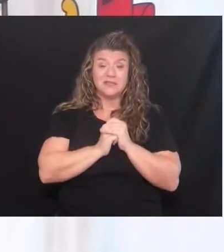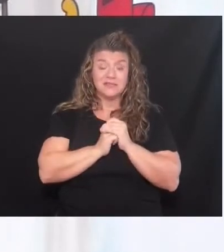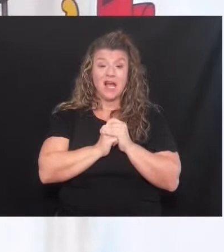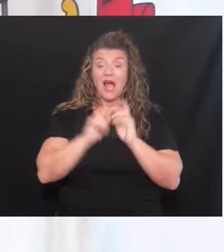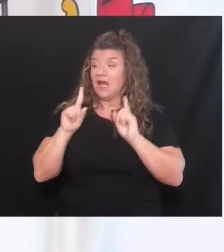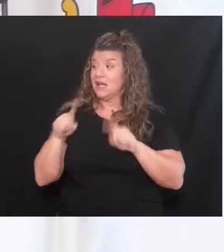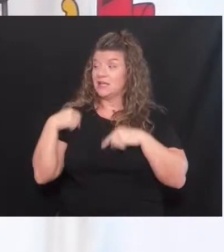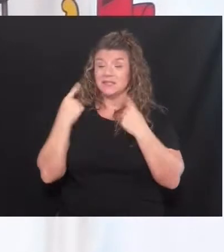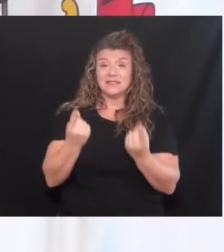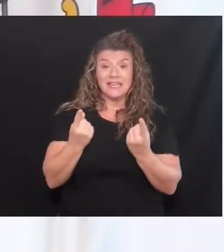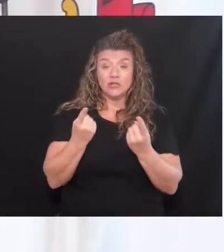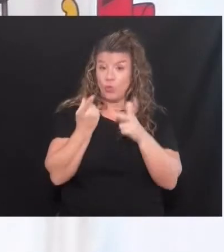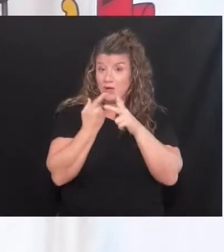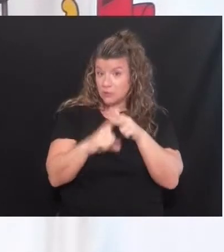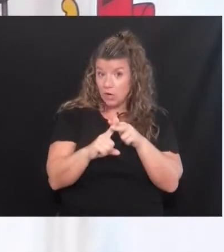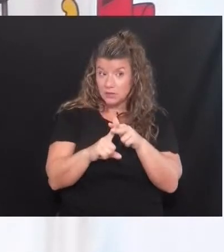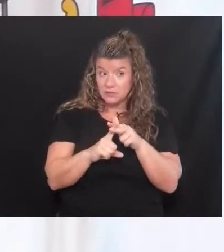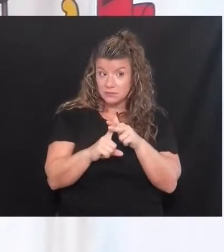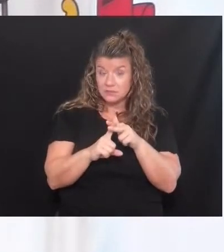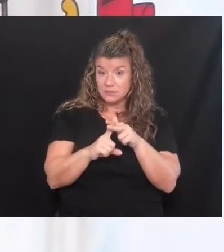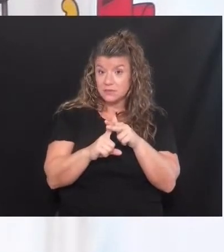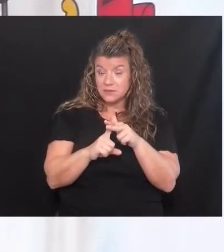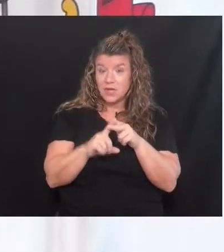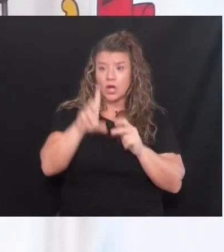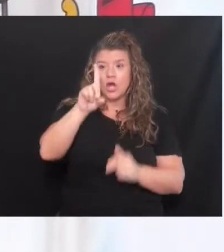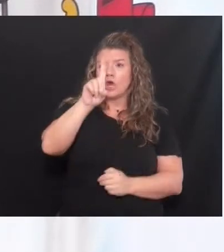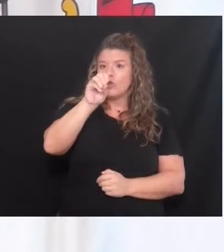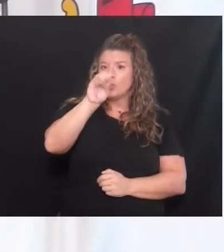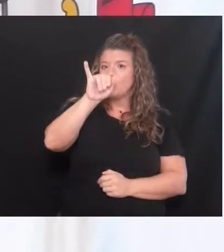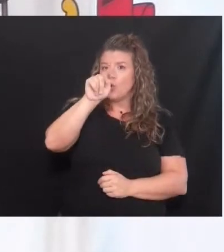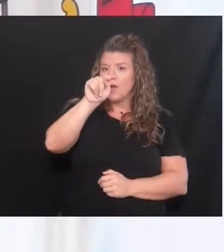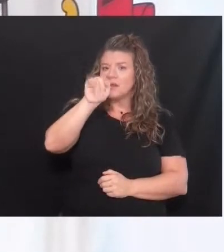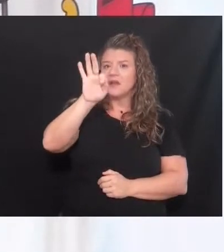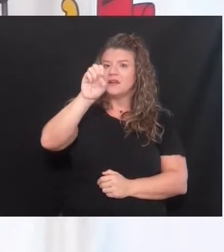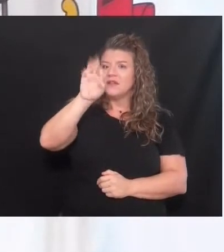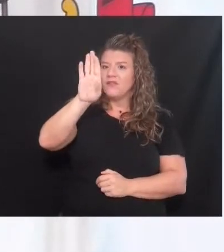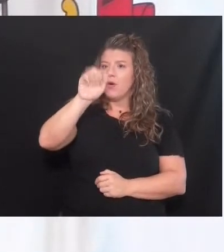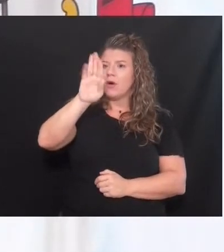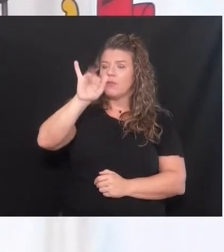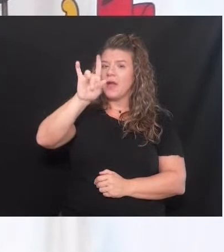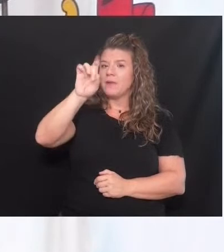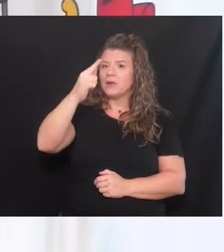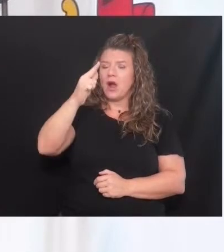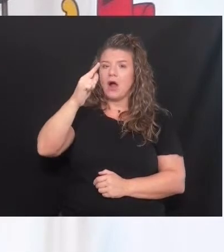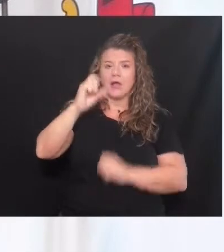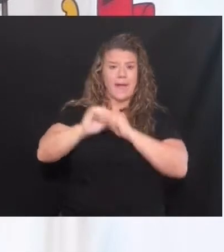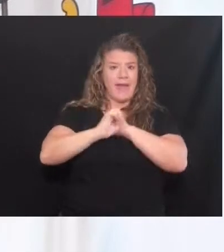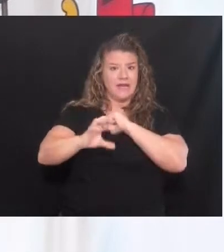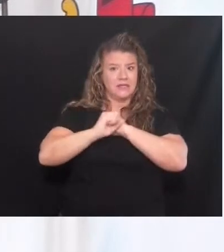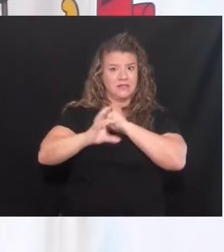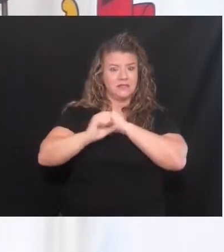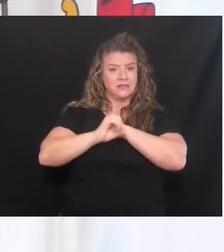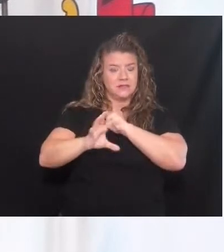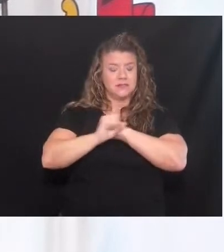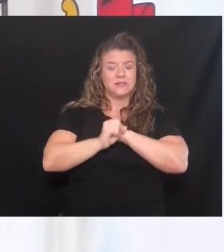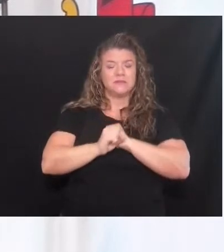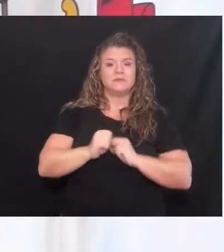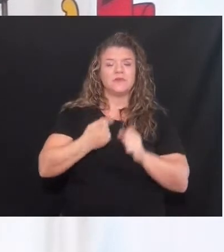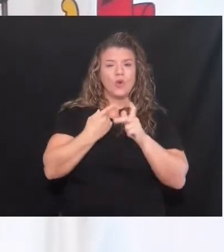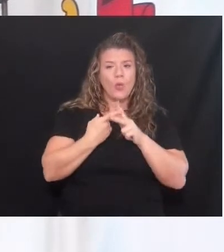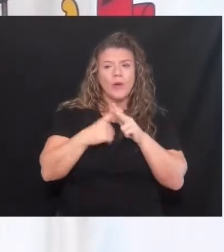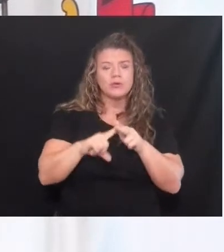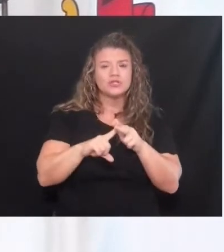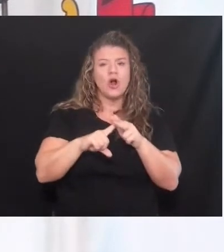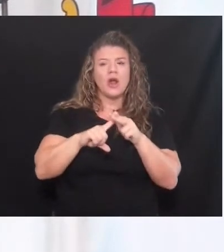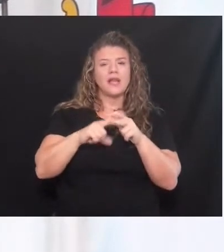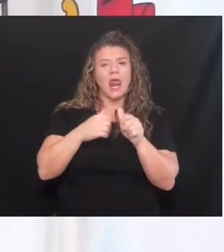Since we started the Do It for Baby Dog campaign, and we were starting to